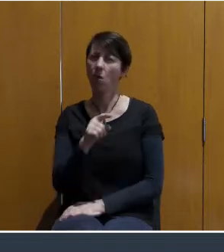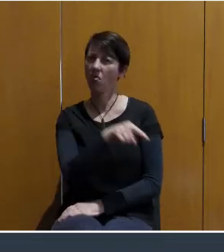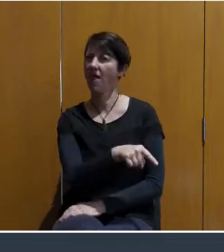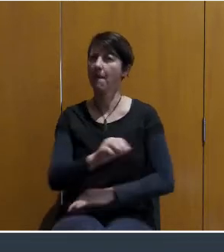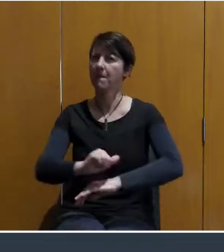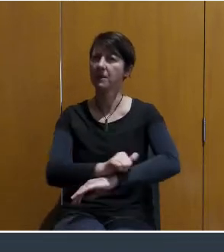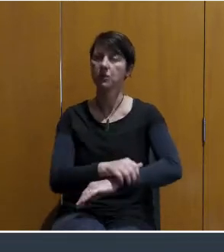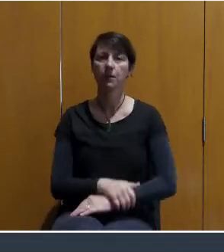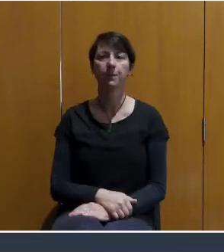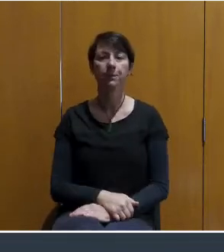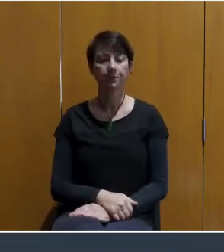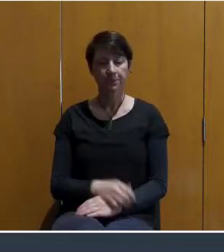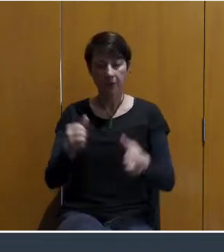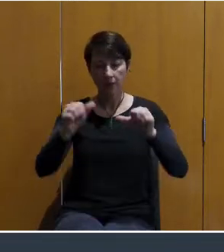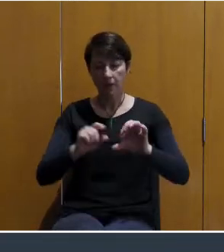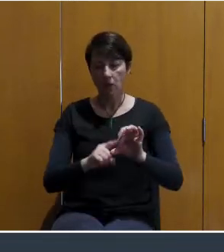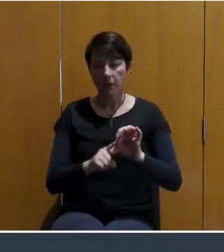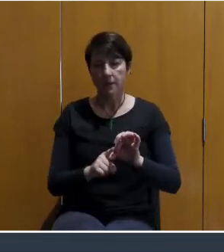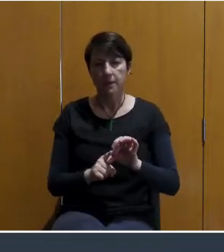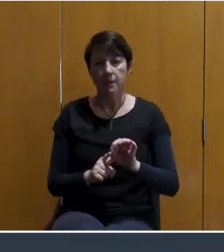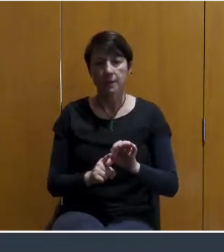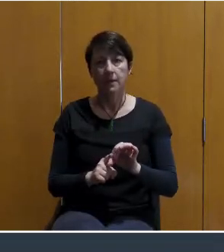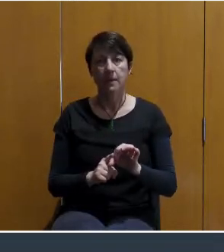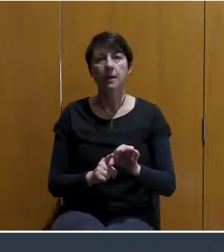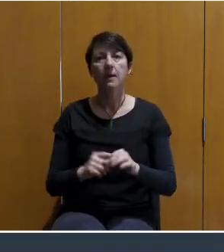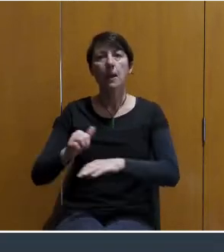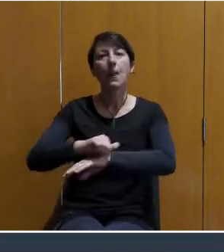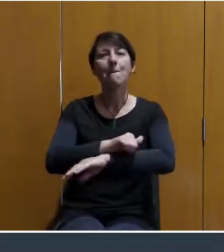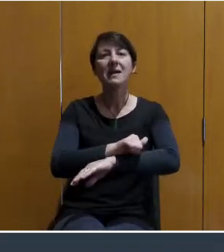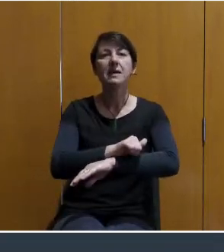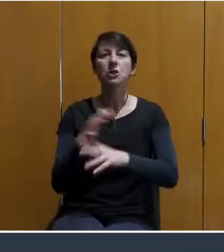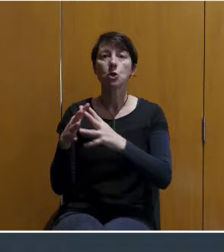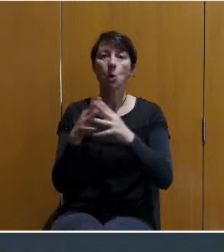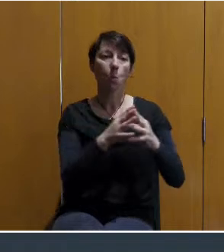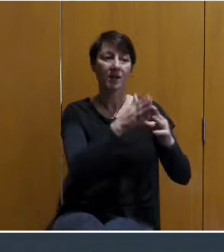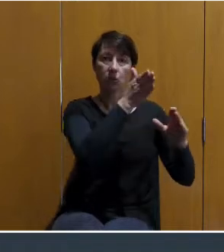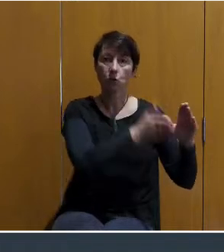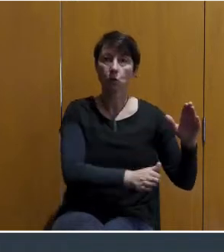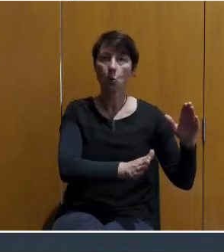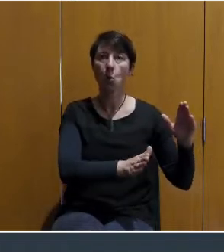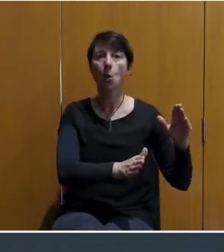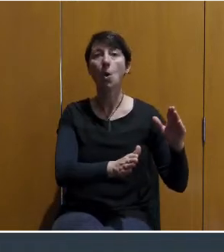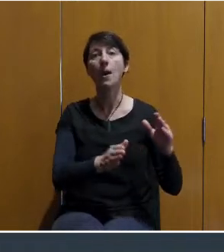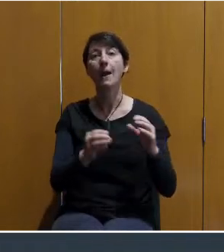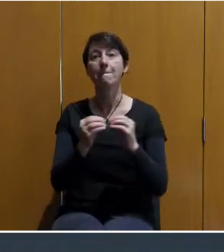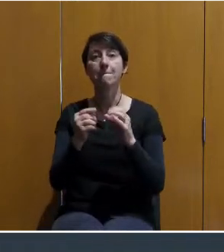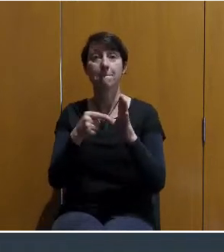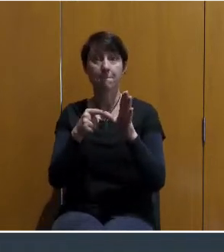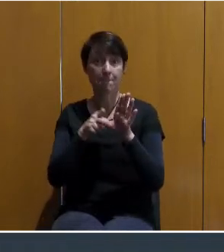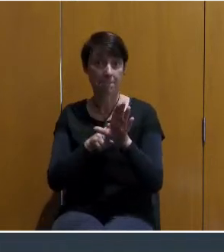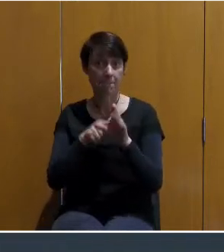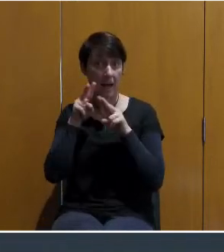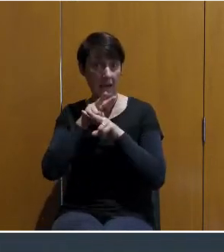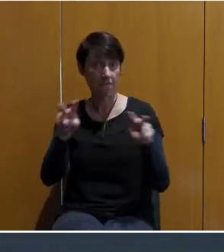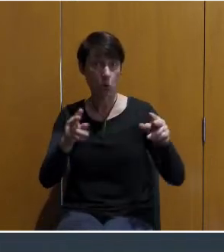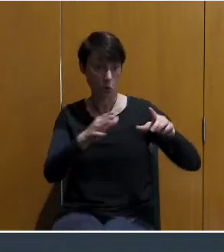Do you need seasonal on-lead requirements along the beach between West Shore and Bayview, protecting the nesting birds? I've